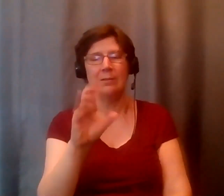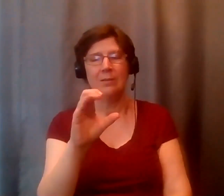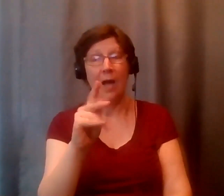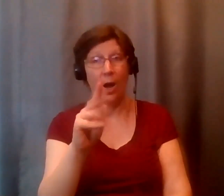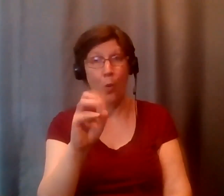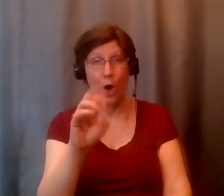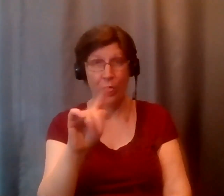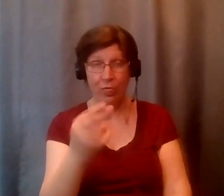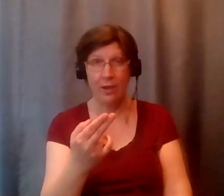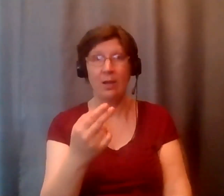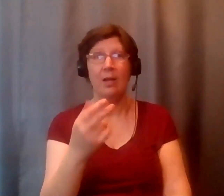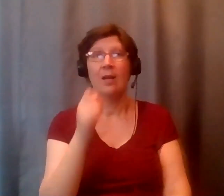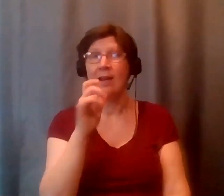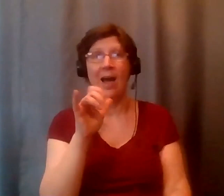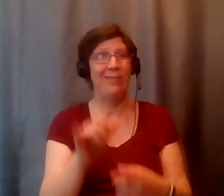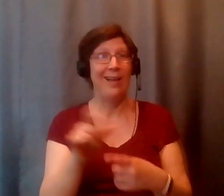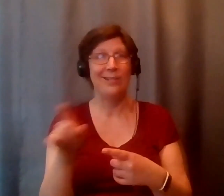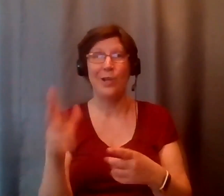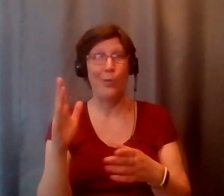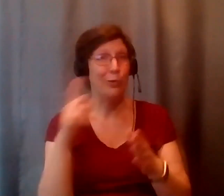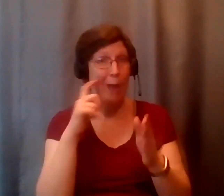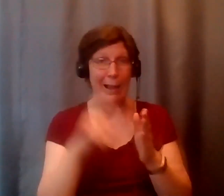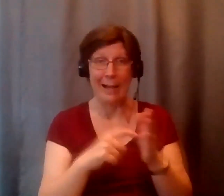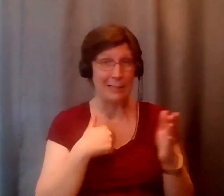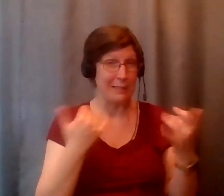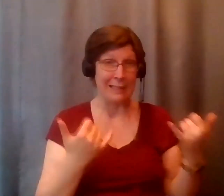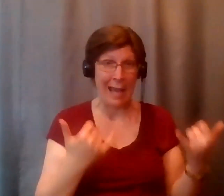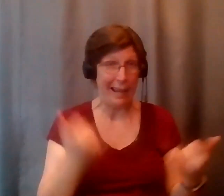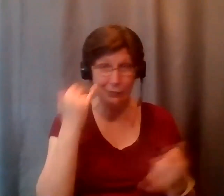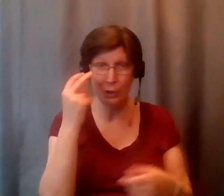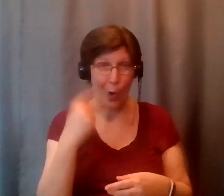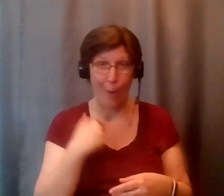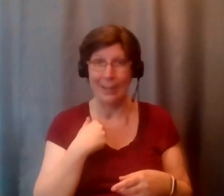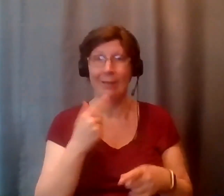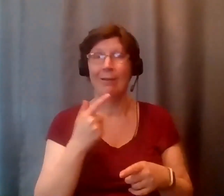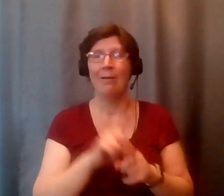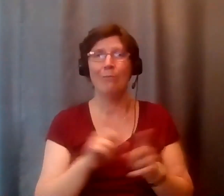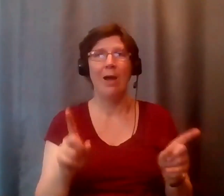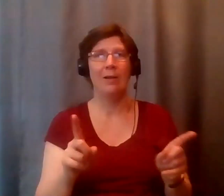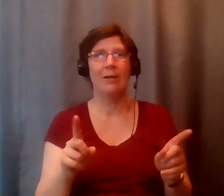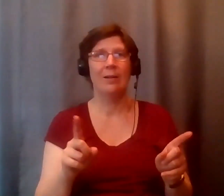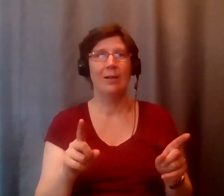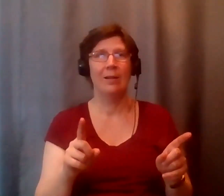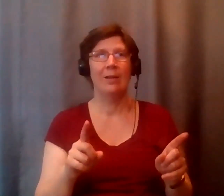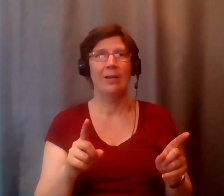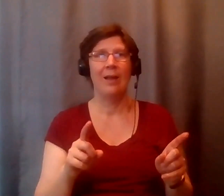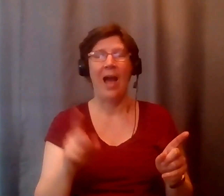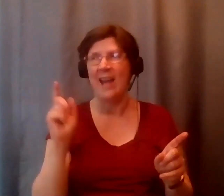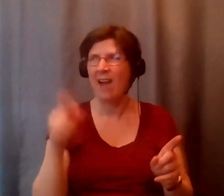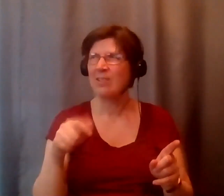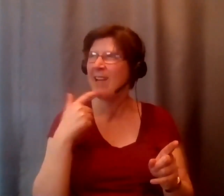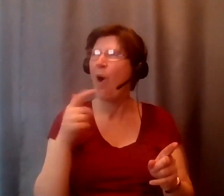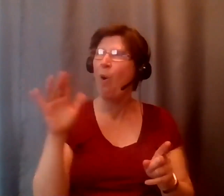Not that she would recognize me if she saw me. If I sent her an email, I might have to jog her memory, but